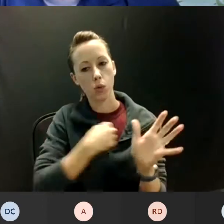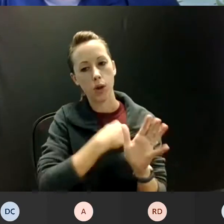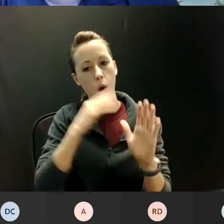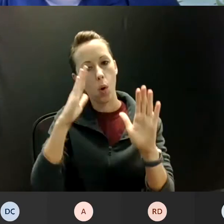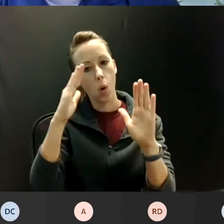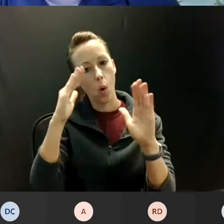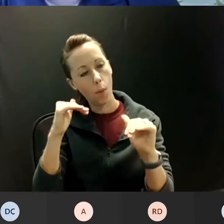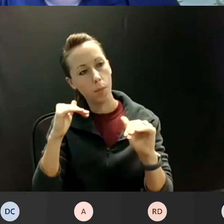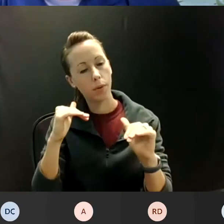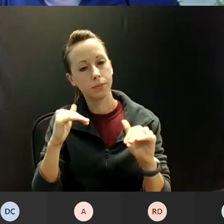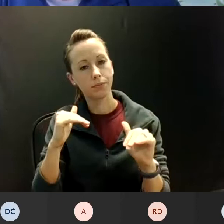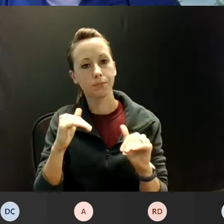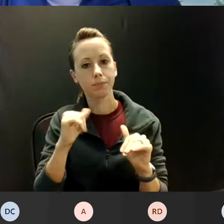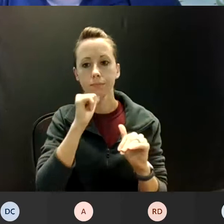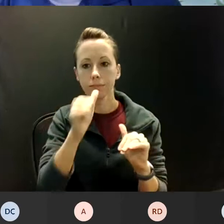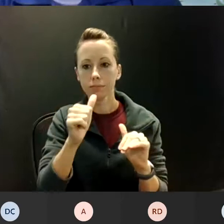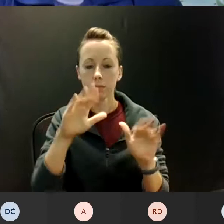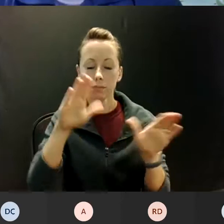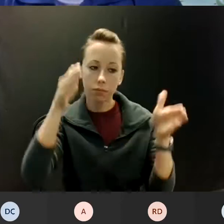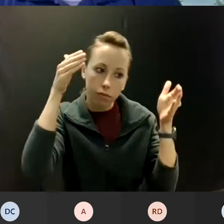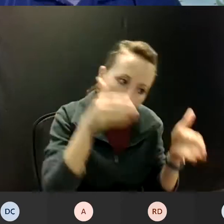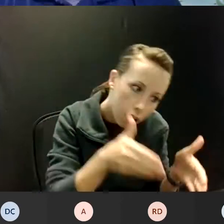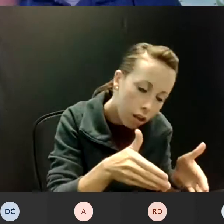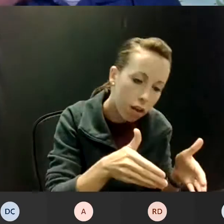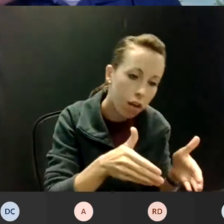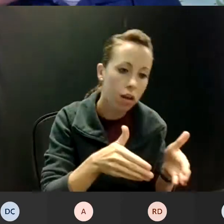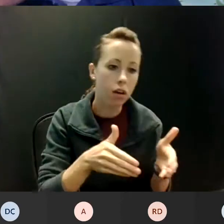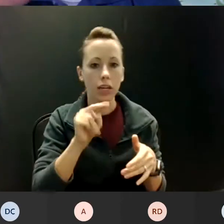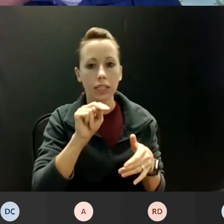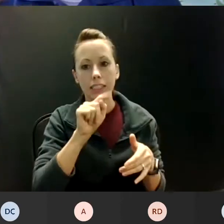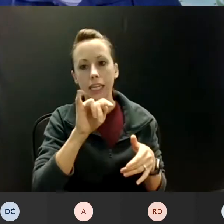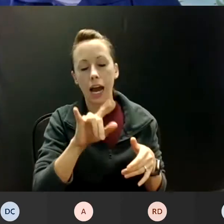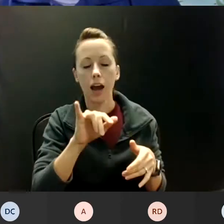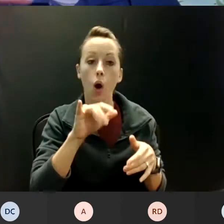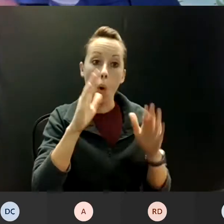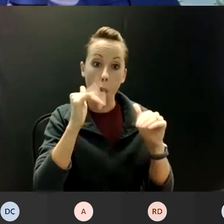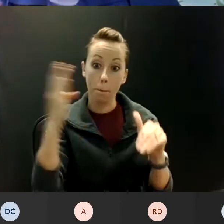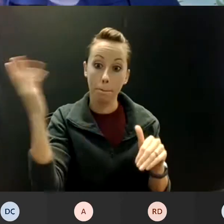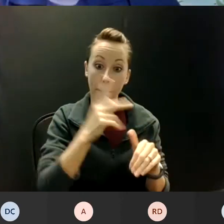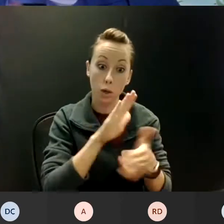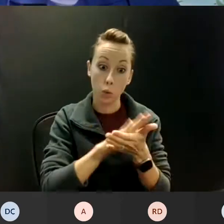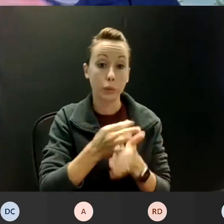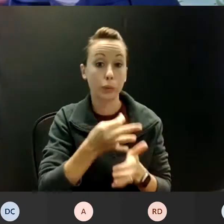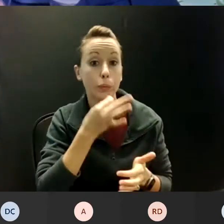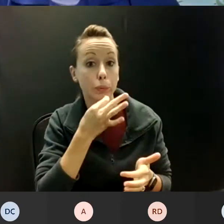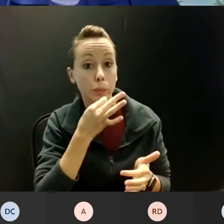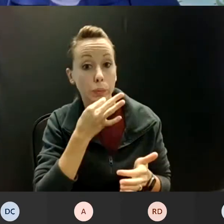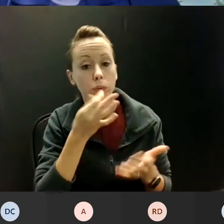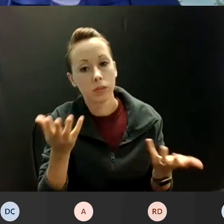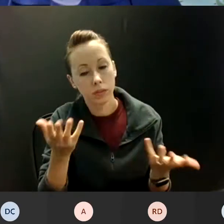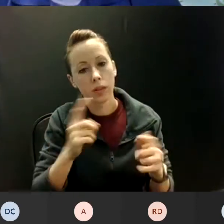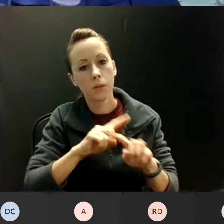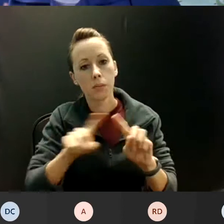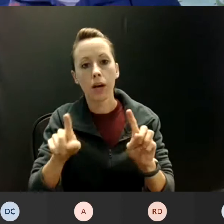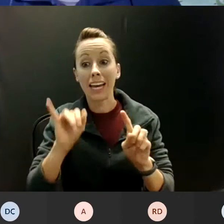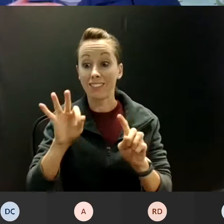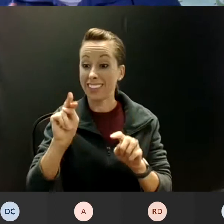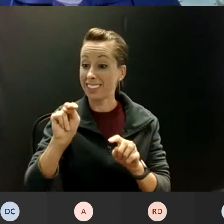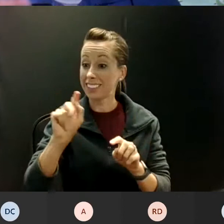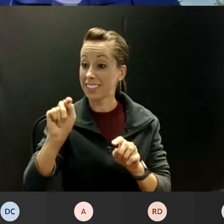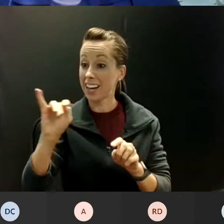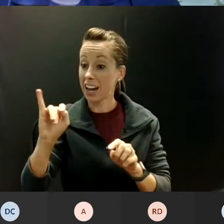spend a lot of time in NTI. But I hope we can figure out the ways that it, as I said, it continues to be